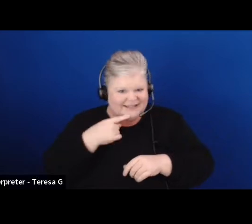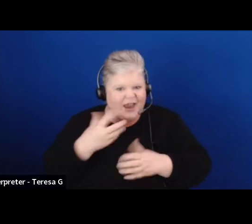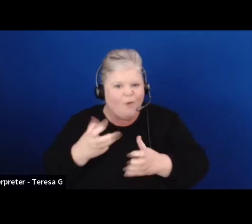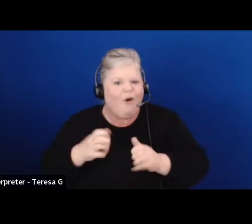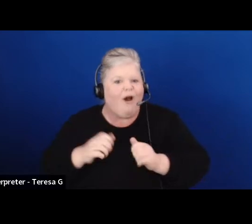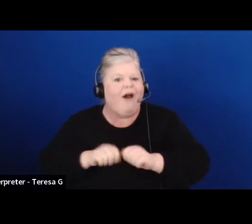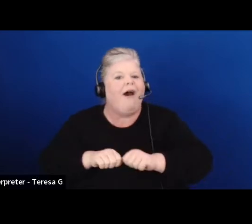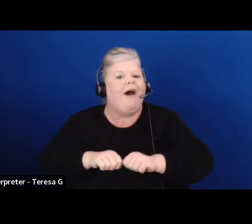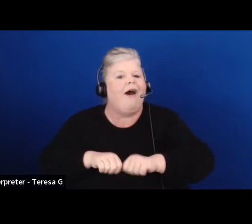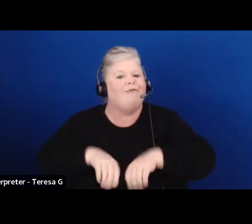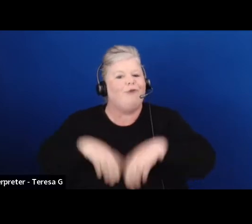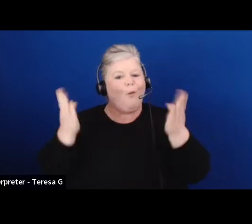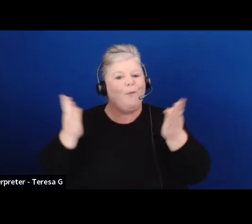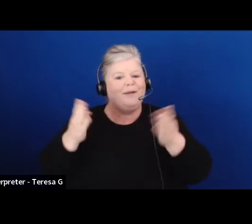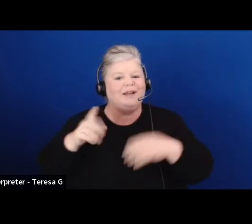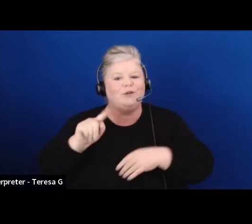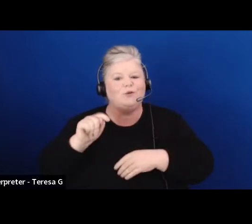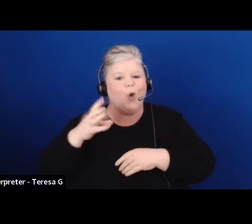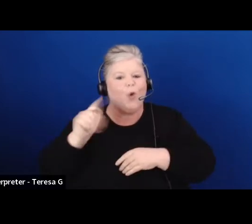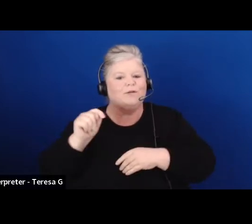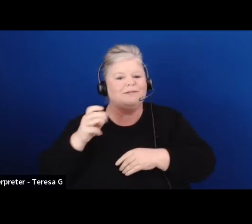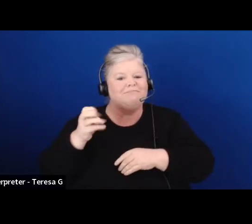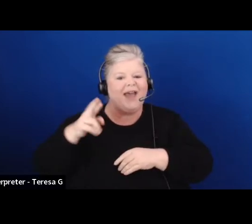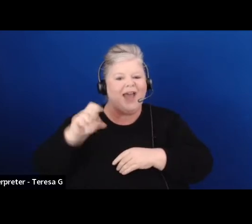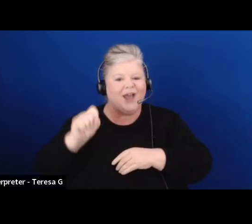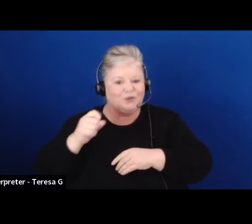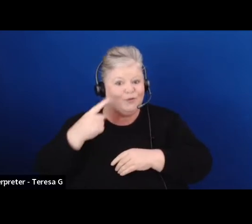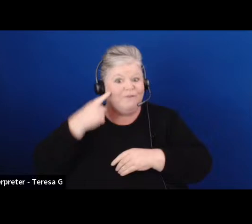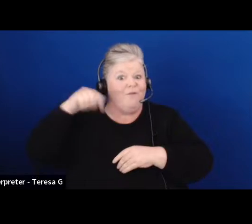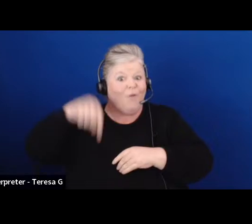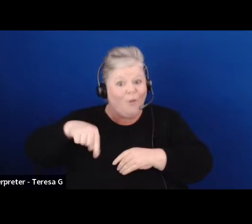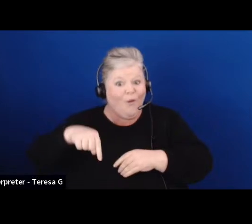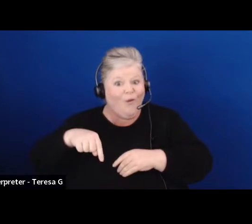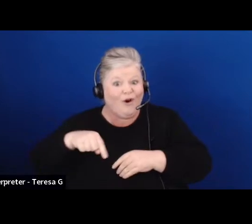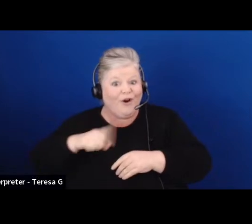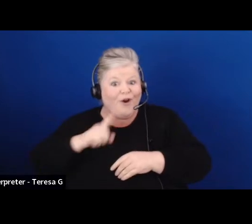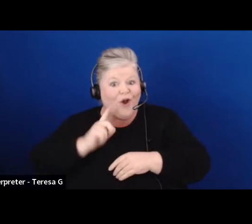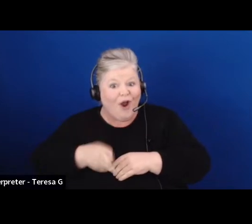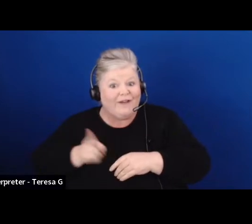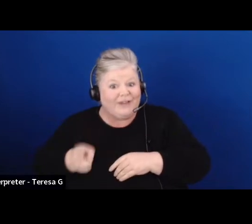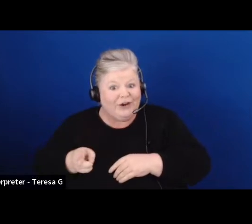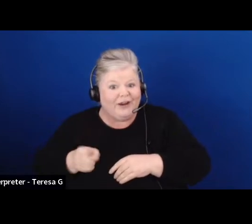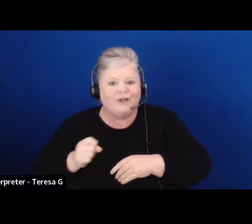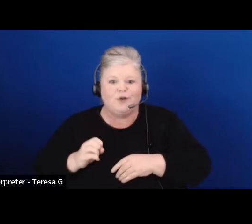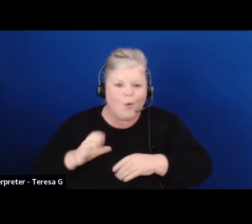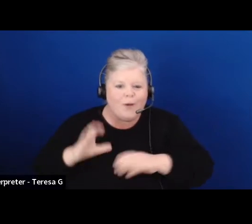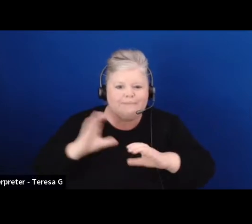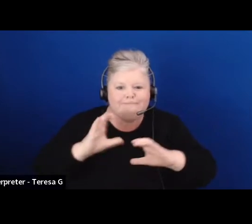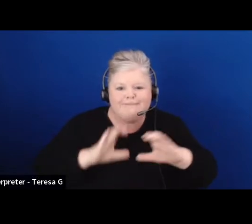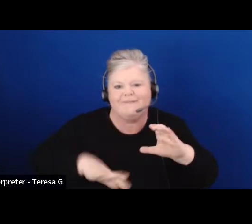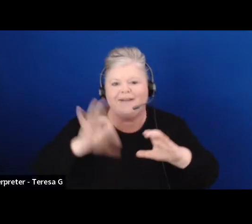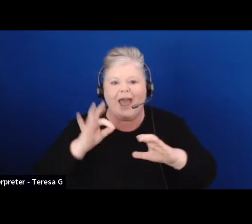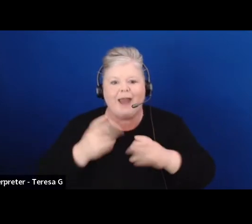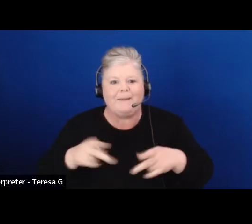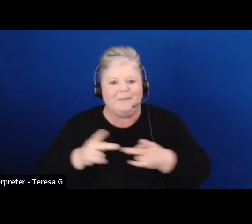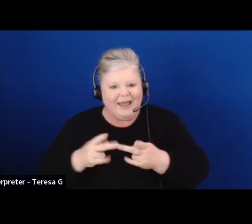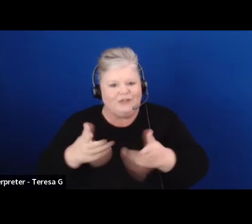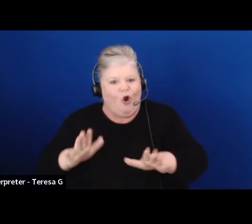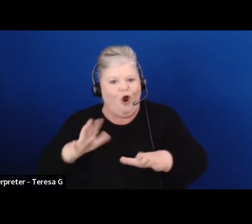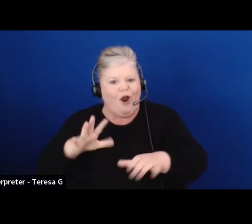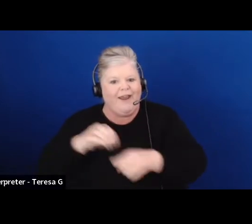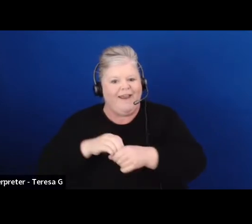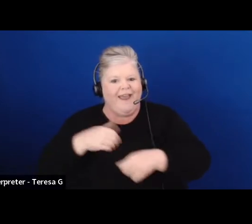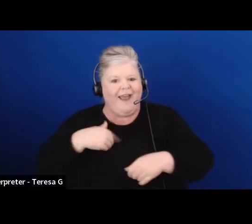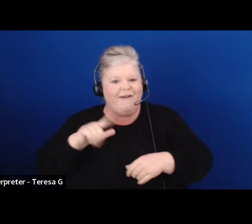group just for the hard of hearing and have it in a loop space. And so we worked together to find a space. And he has just taken and